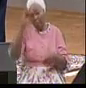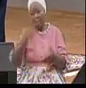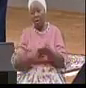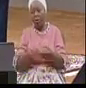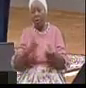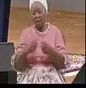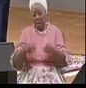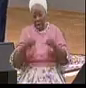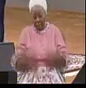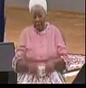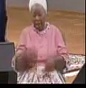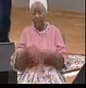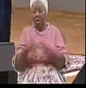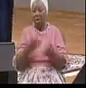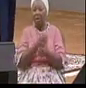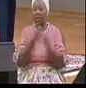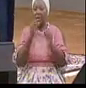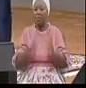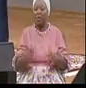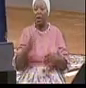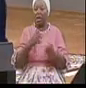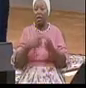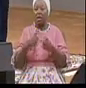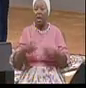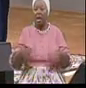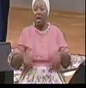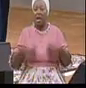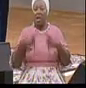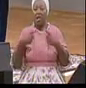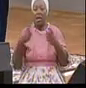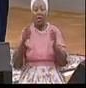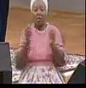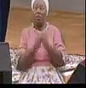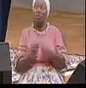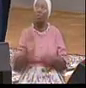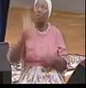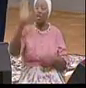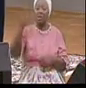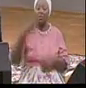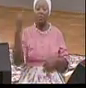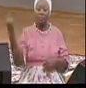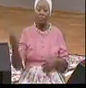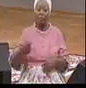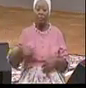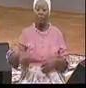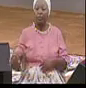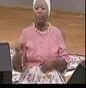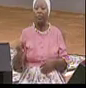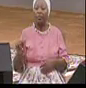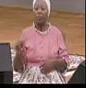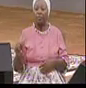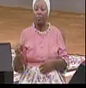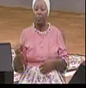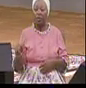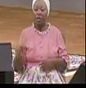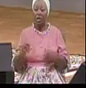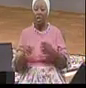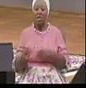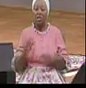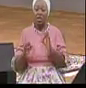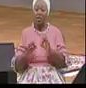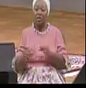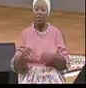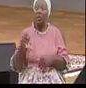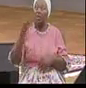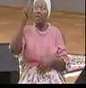in the Savior and live with him forever and ever. If he is your